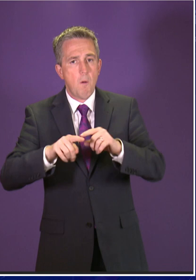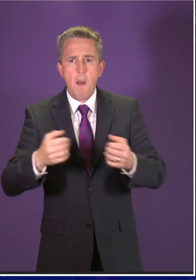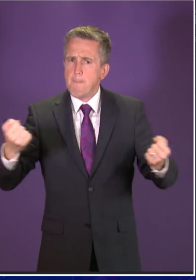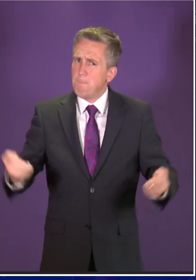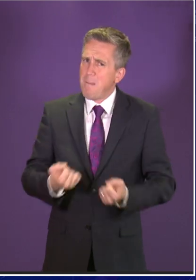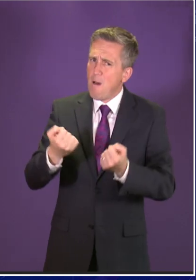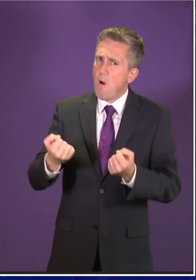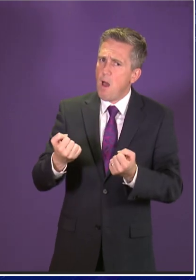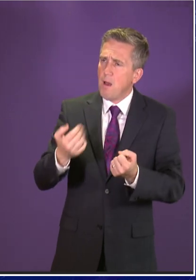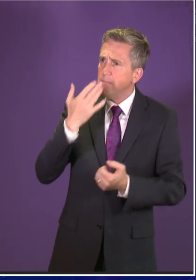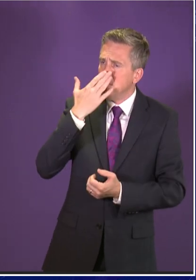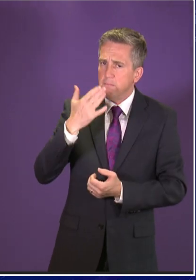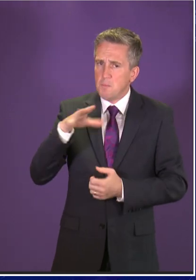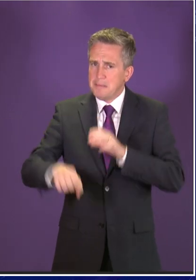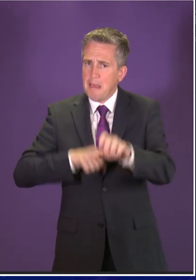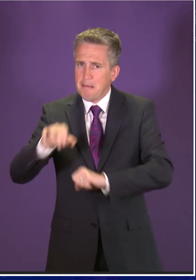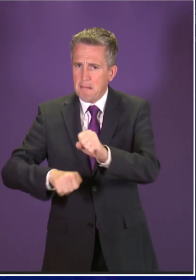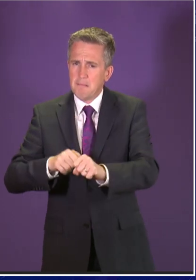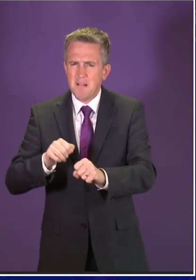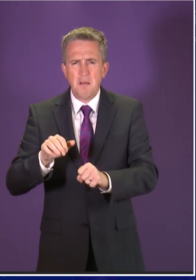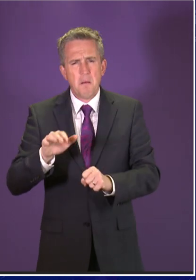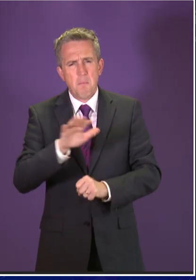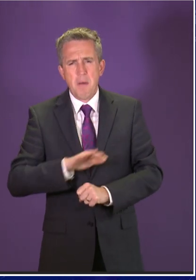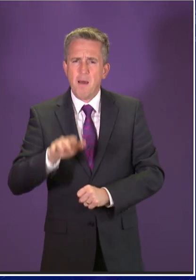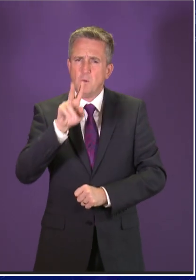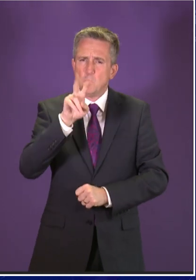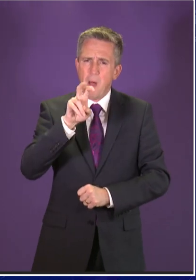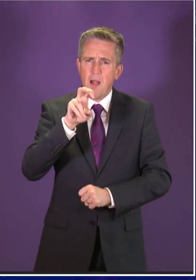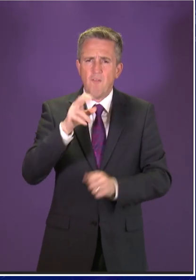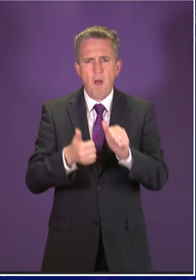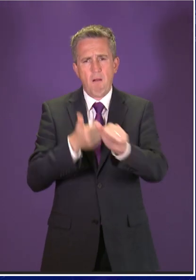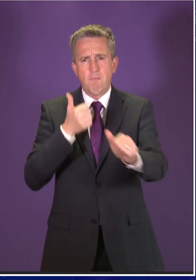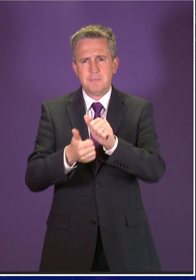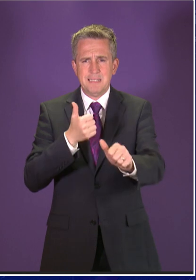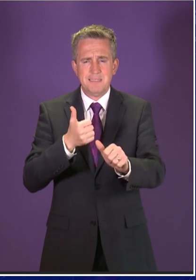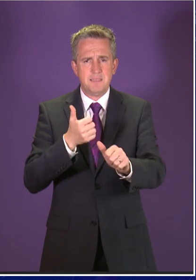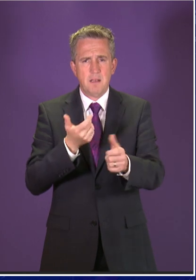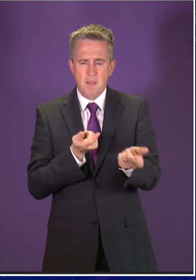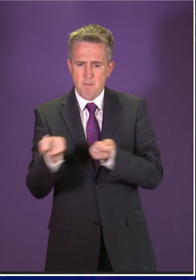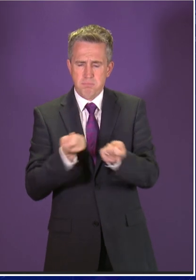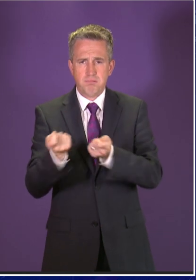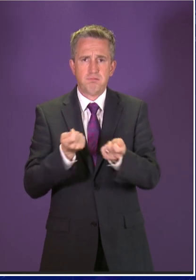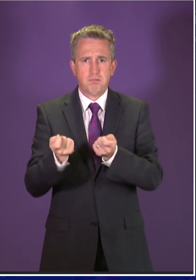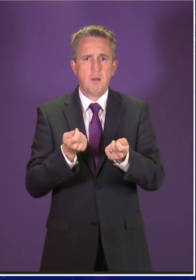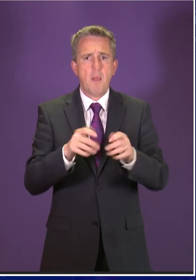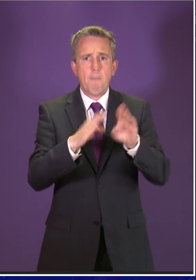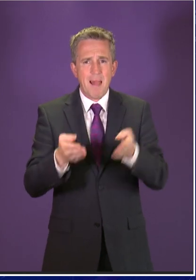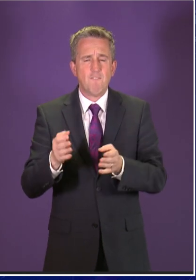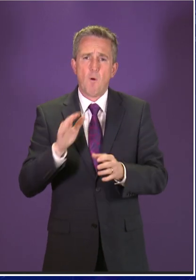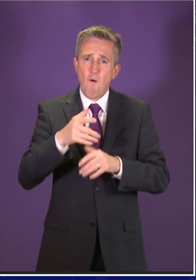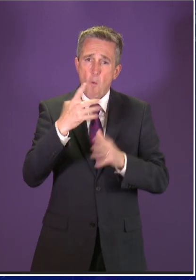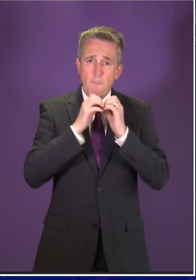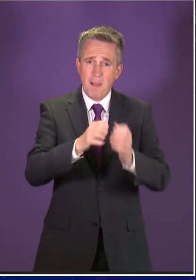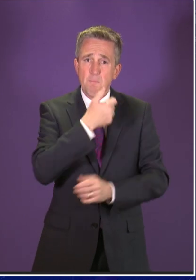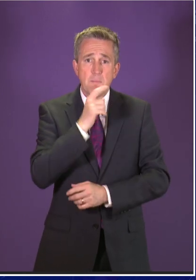becoming incredibly concentrated. Today, there are about a dozen platform companies, is what we call them in the world, that have more than 1 billion users each. And